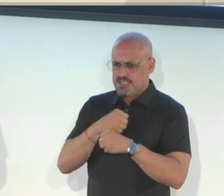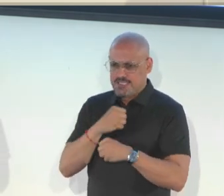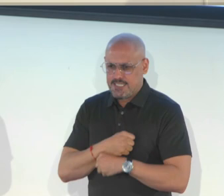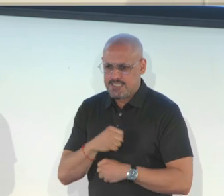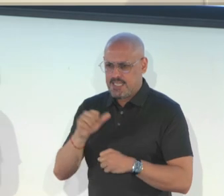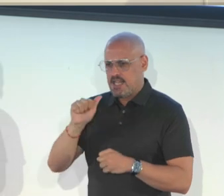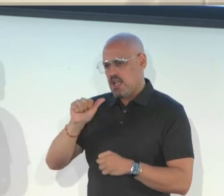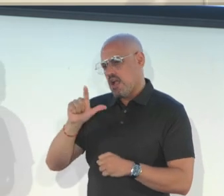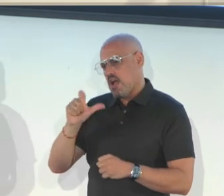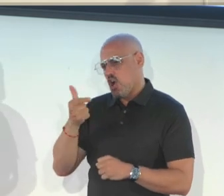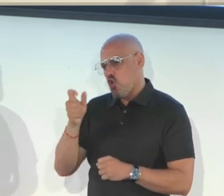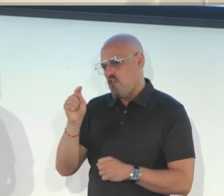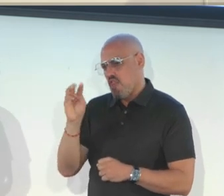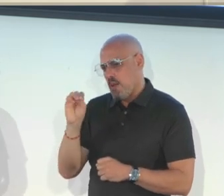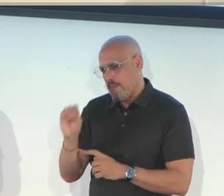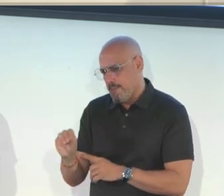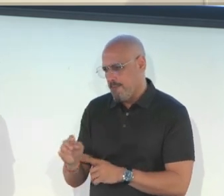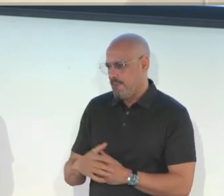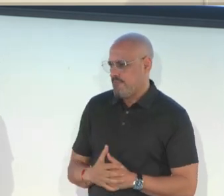algorithm.